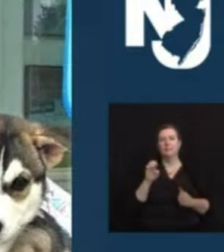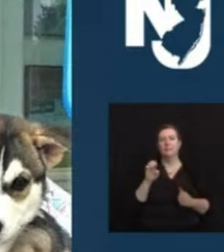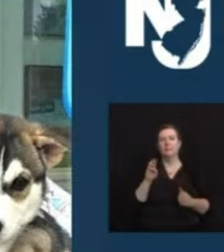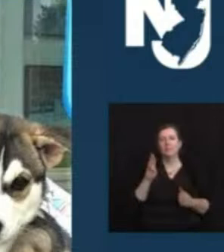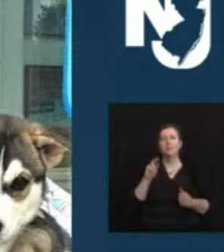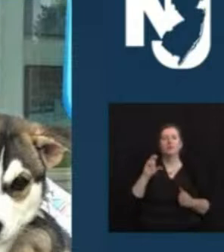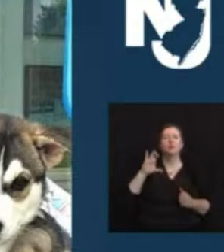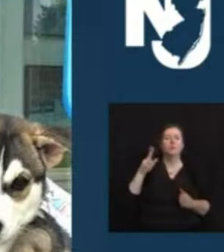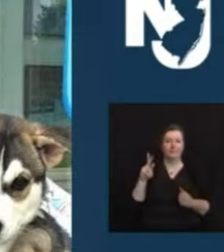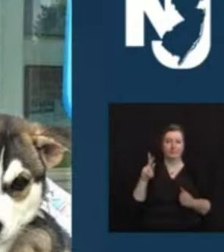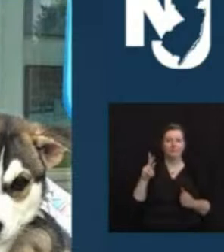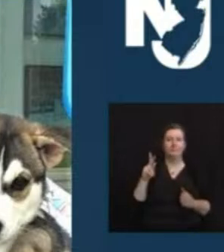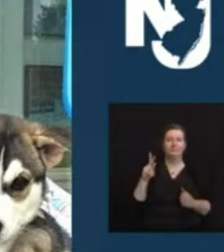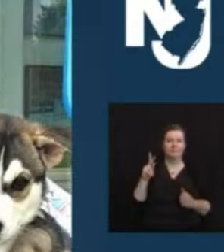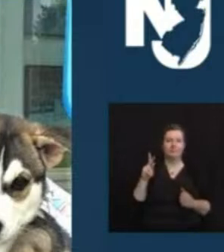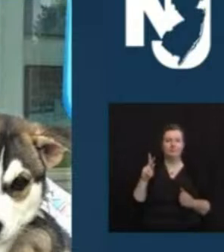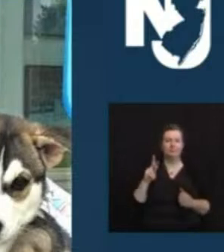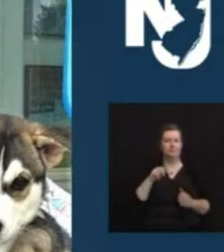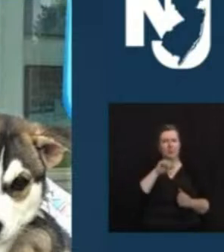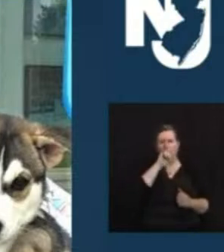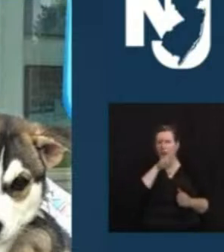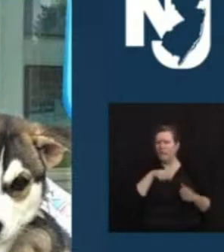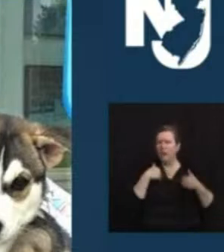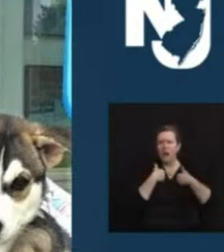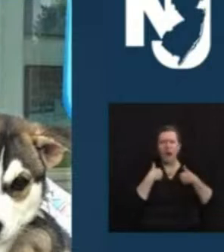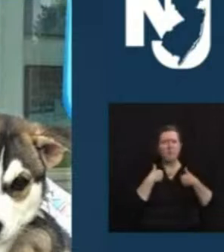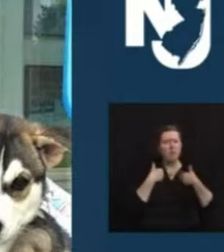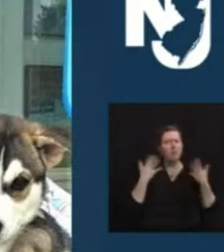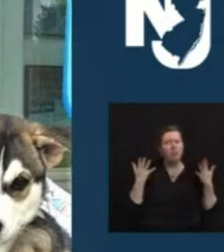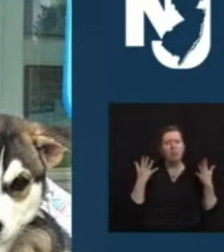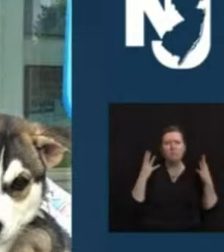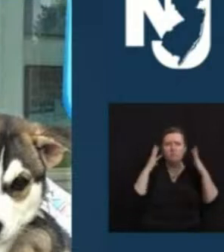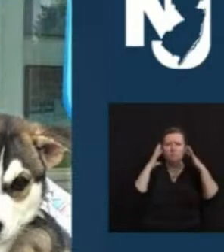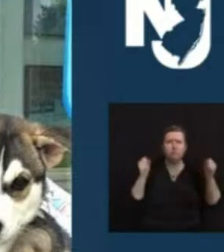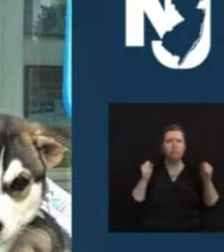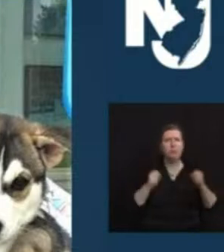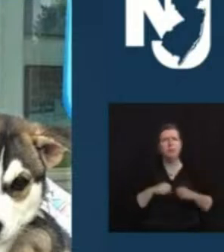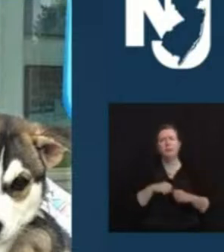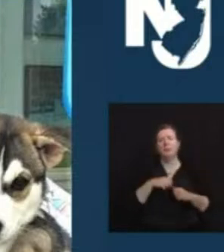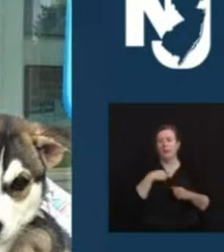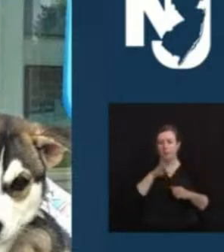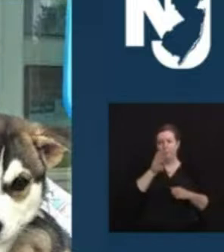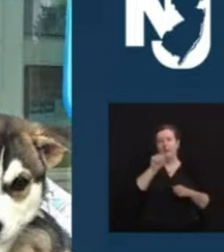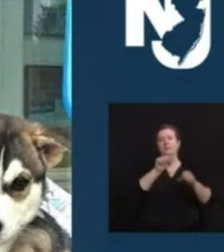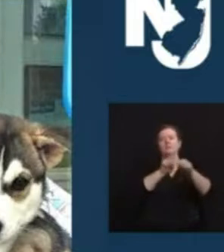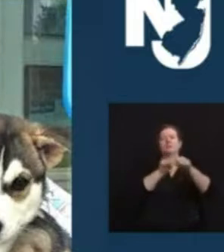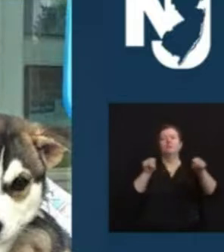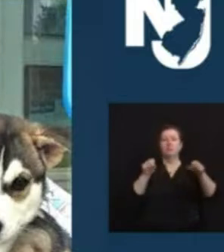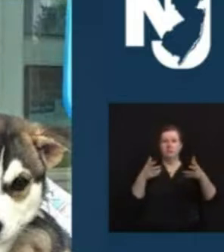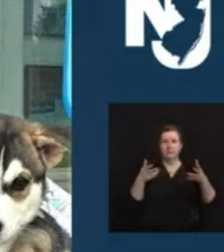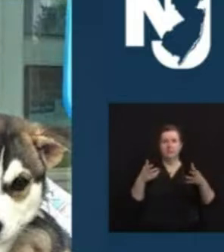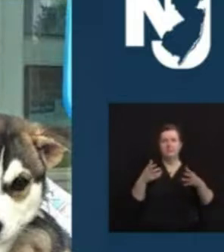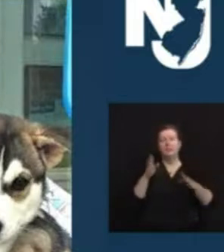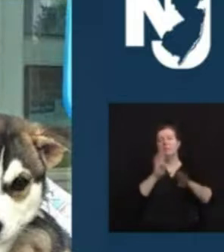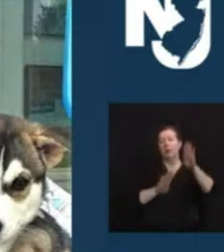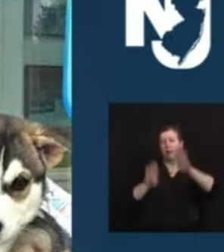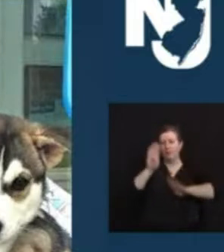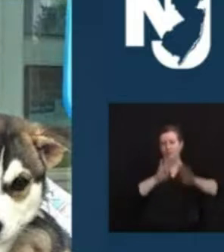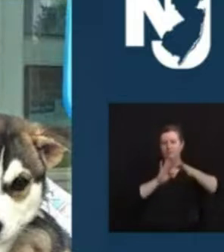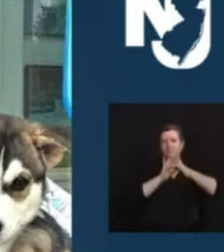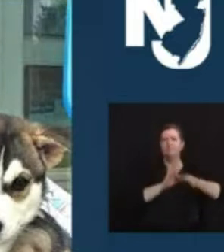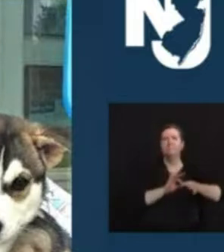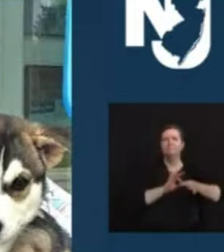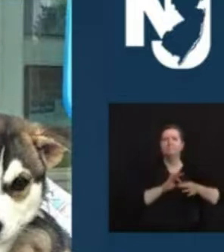can see, an advocate in the truest sense, and with a bachelor's degree in biology from Glassboro State College, currently and now Rowan